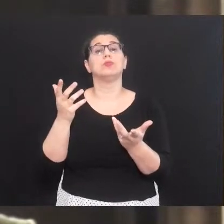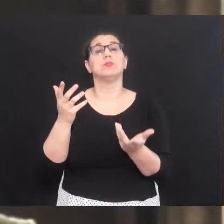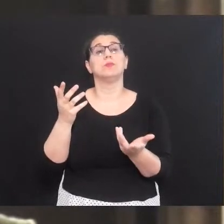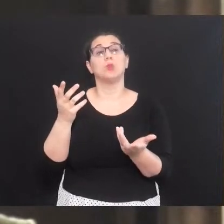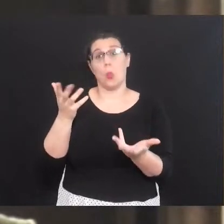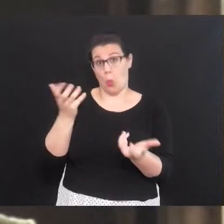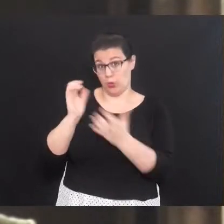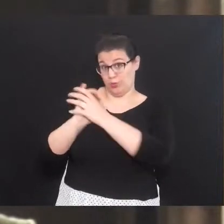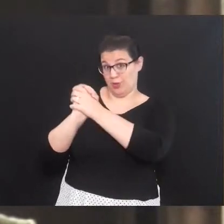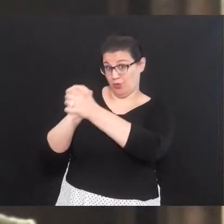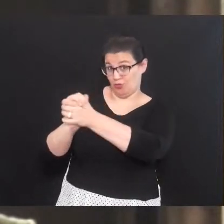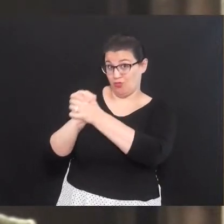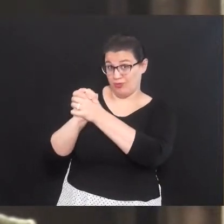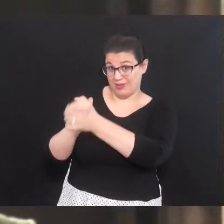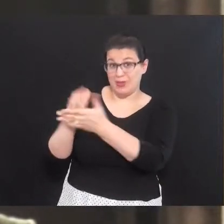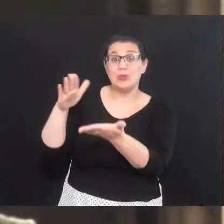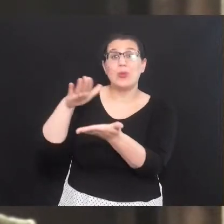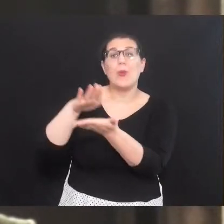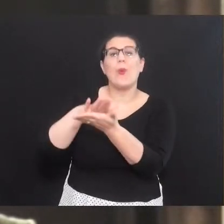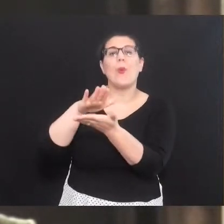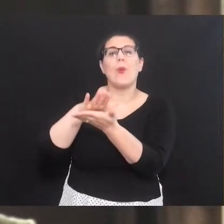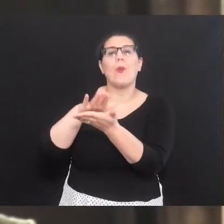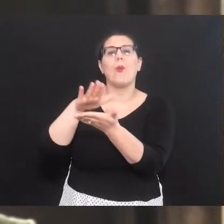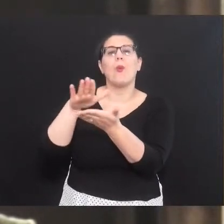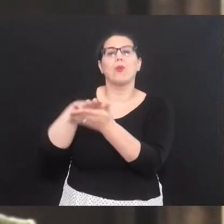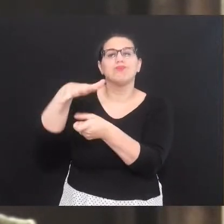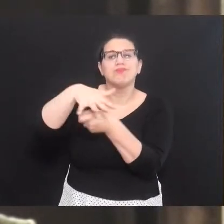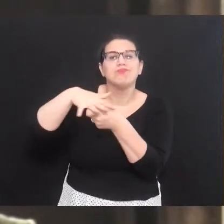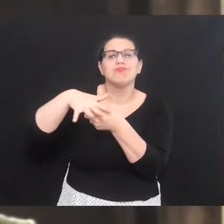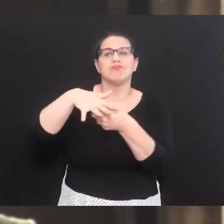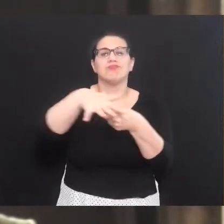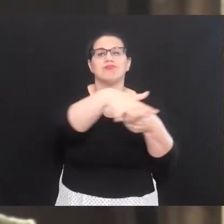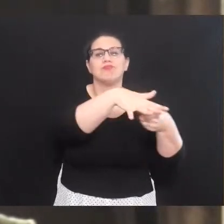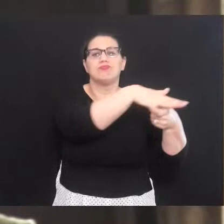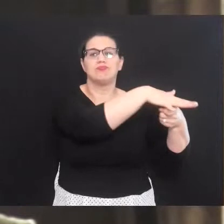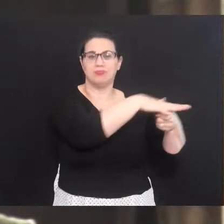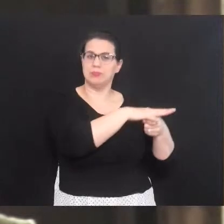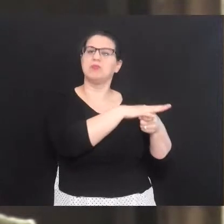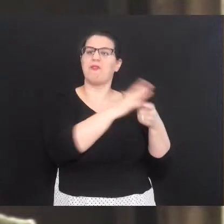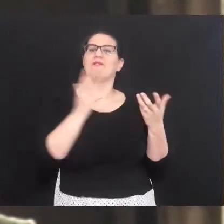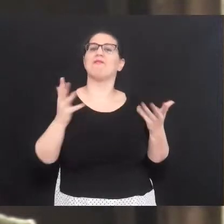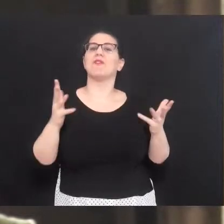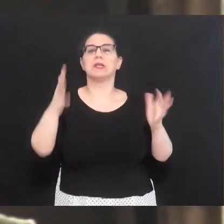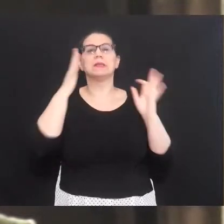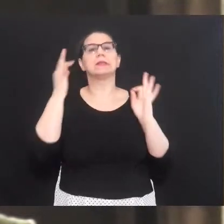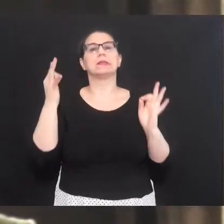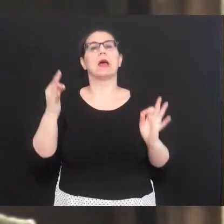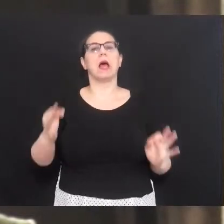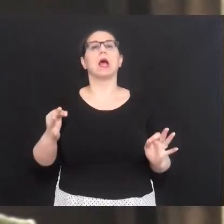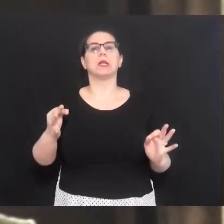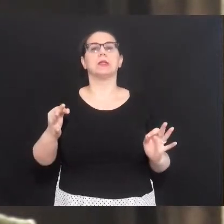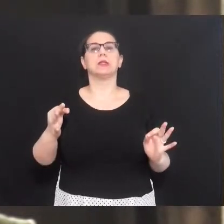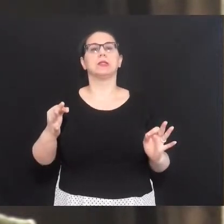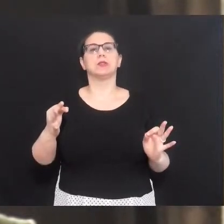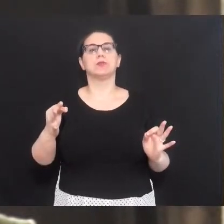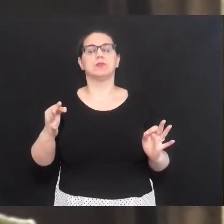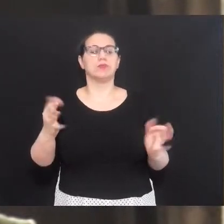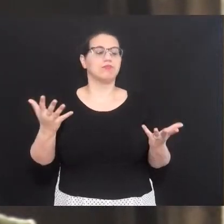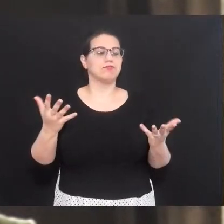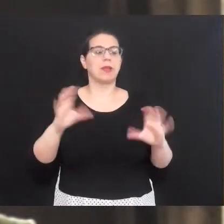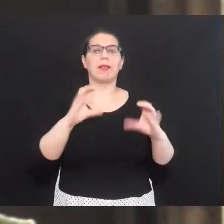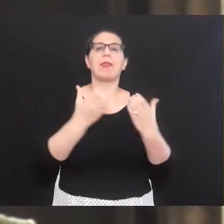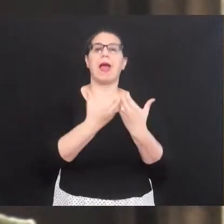the school districts that have decided to move forward with mitigation strategies in the